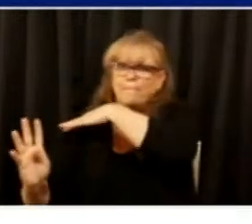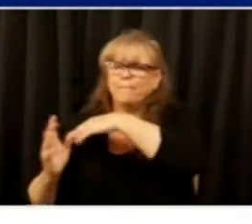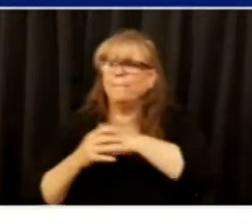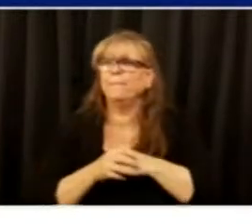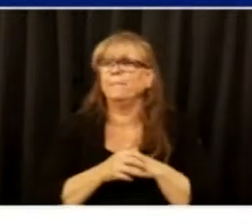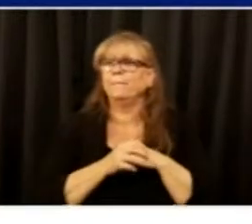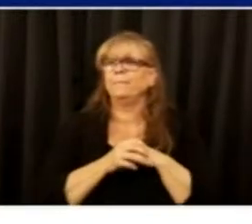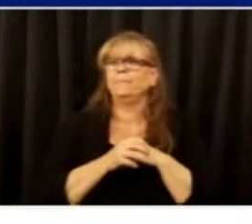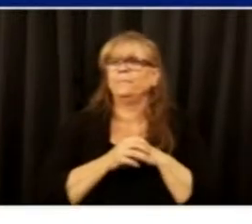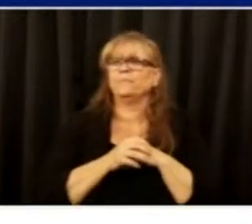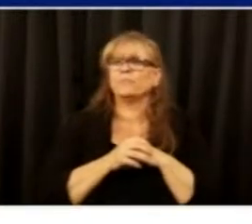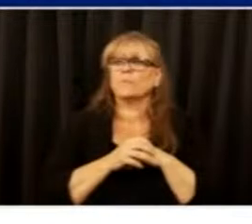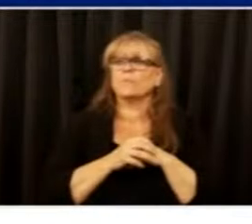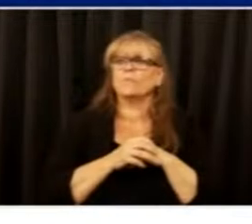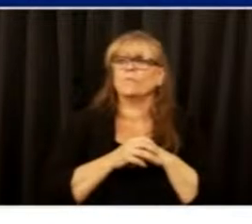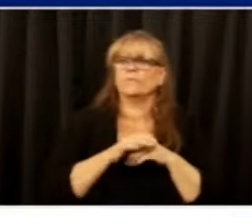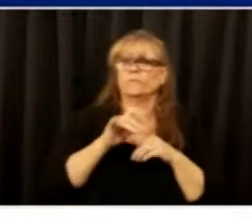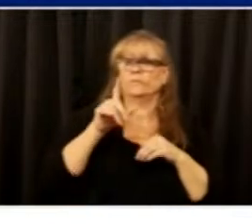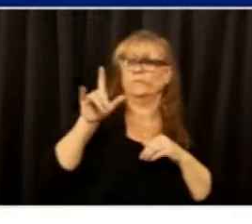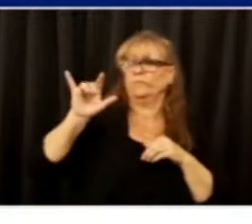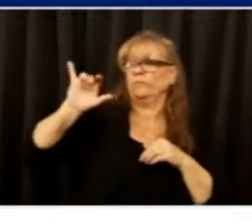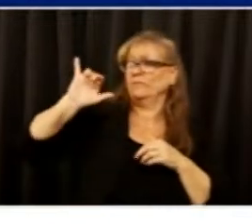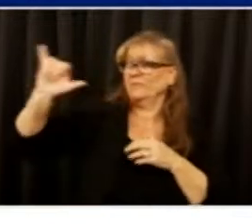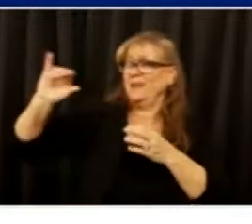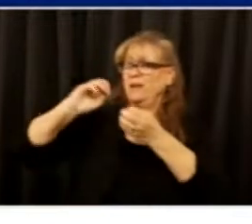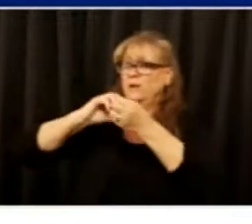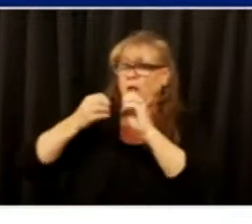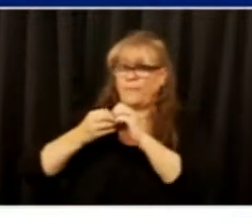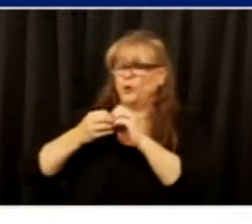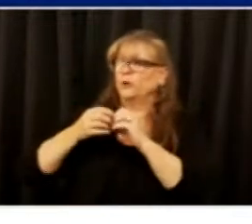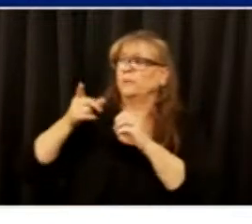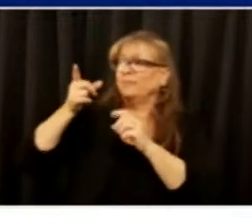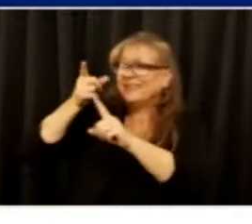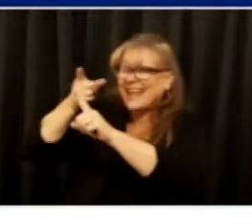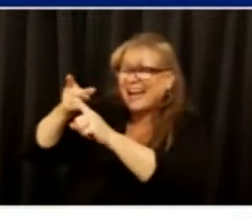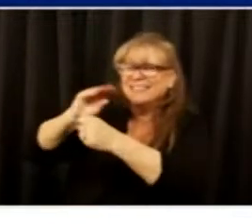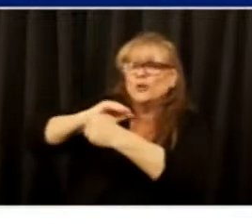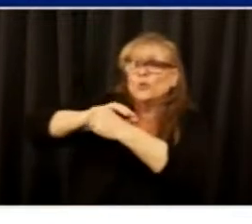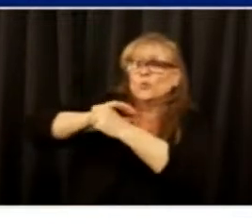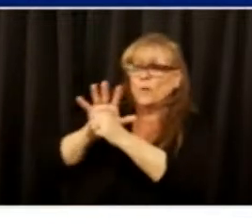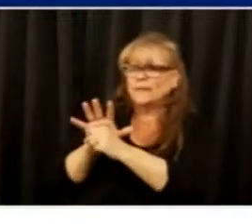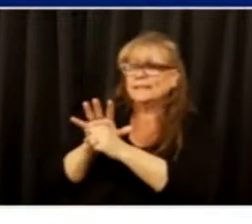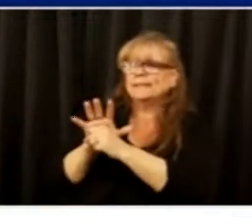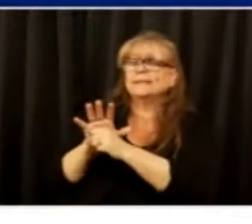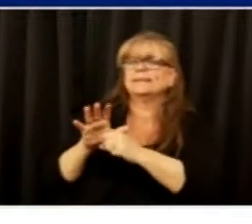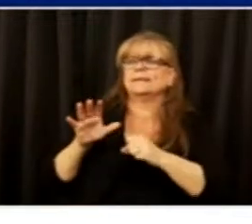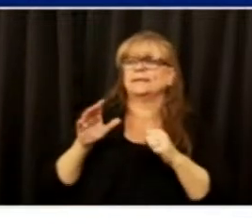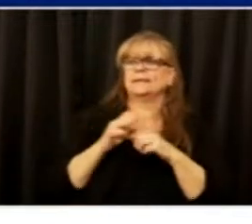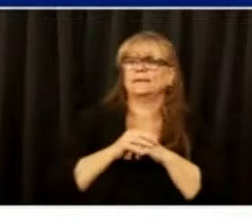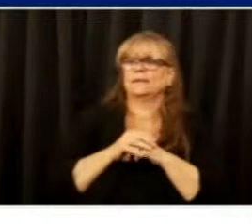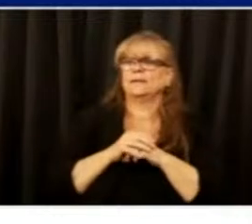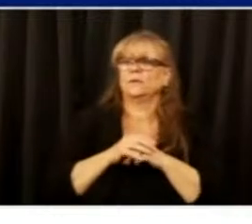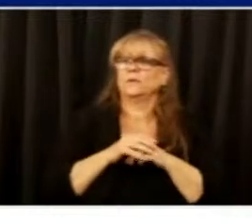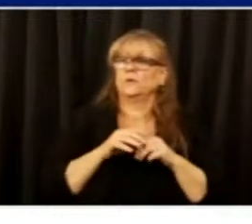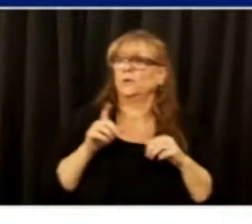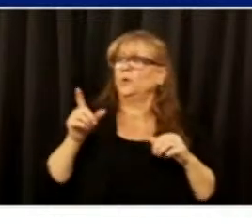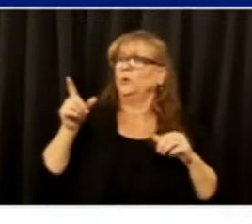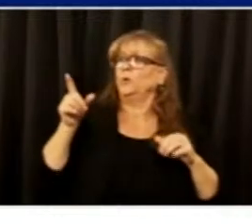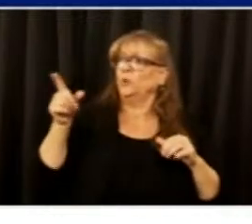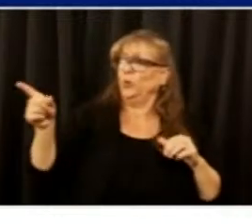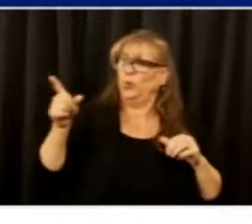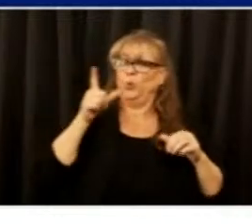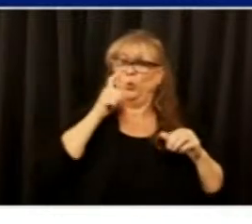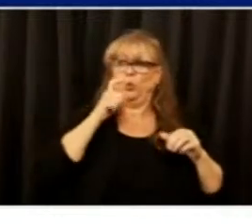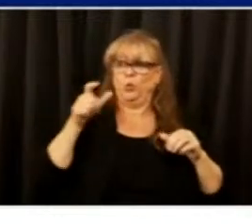And finally, this figure shows you COVID-19 hospitalizations broken down in two different age groups. Those that would now be considered vaccine eligible, so those 12